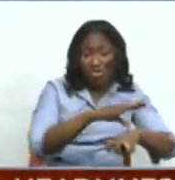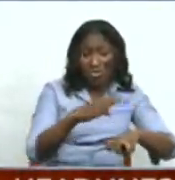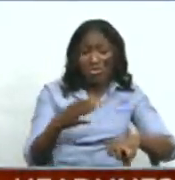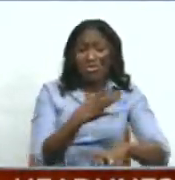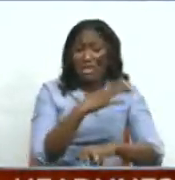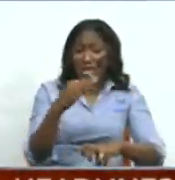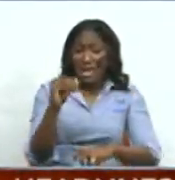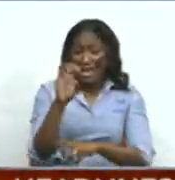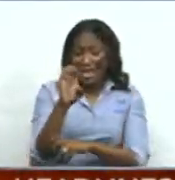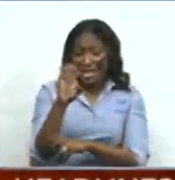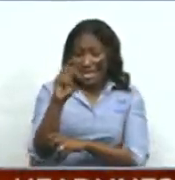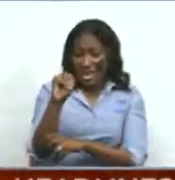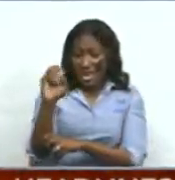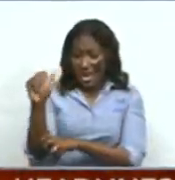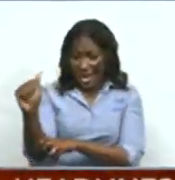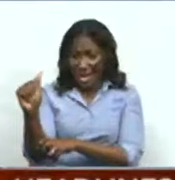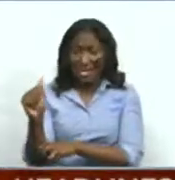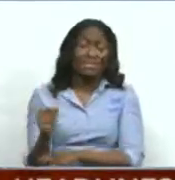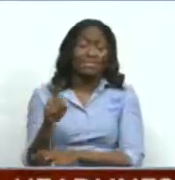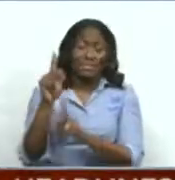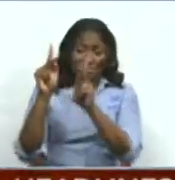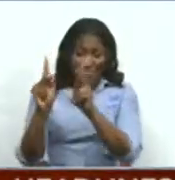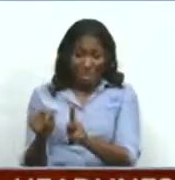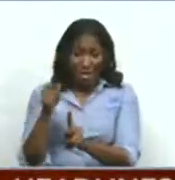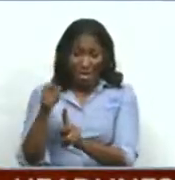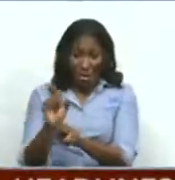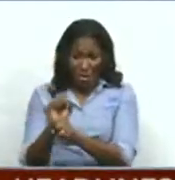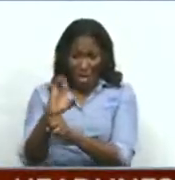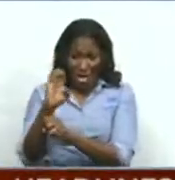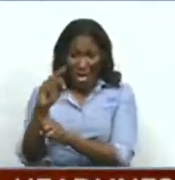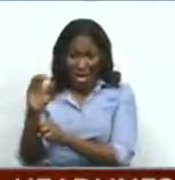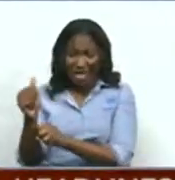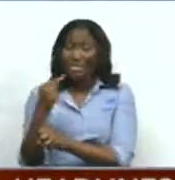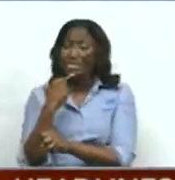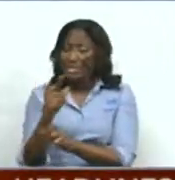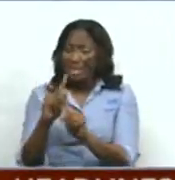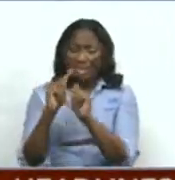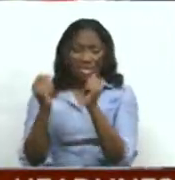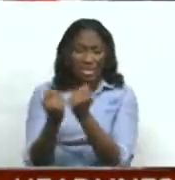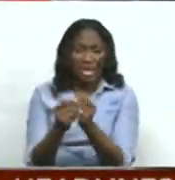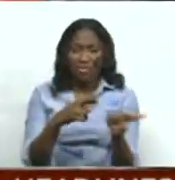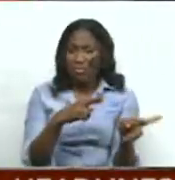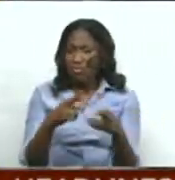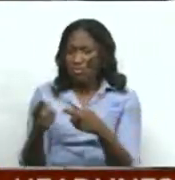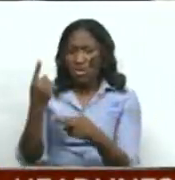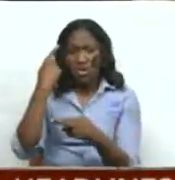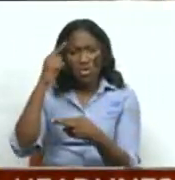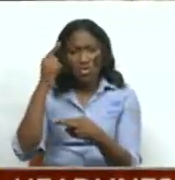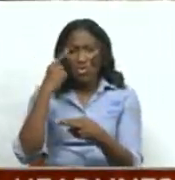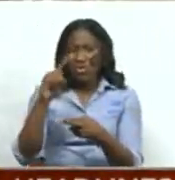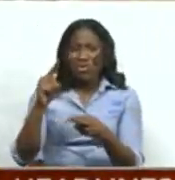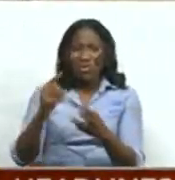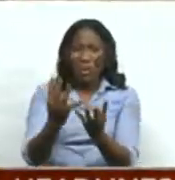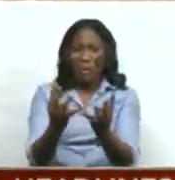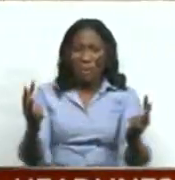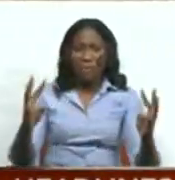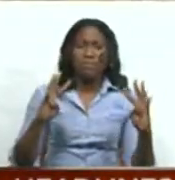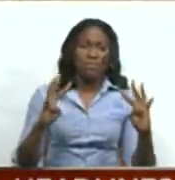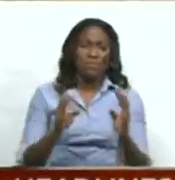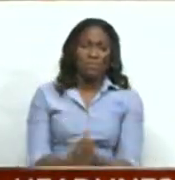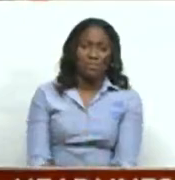Emergency Management Agency, Alan Stewart, said the team is prepared to use a barge if capacity on land runs